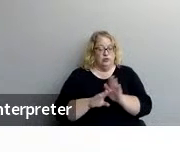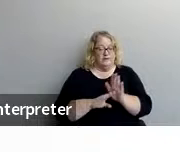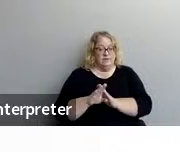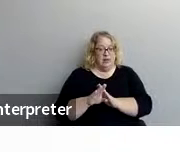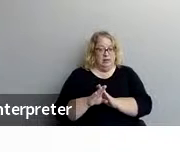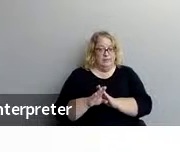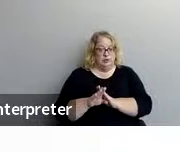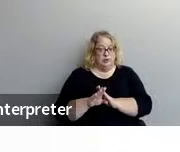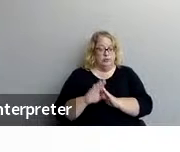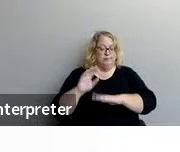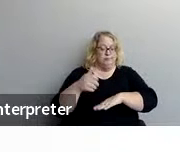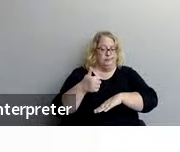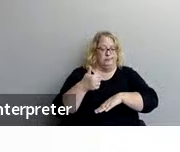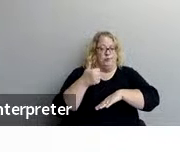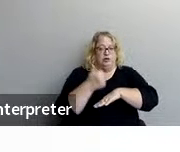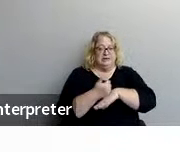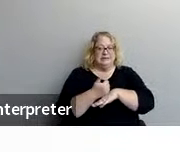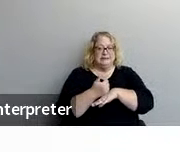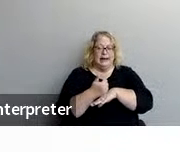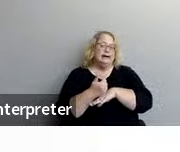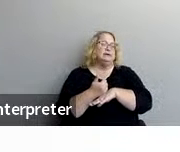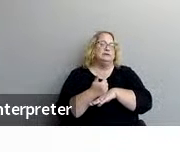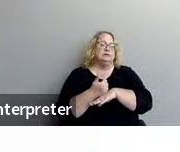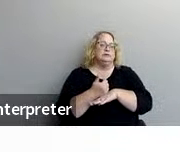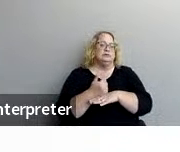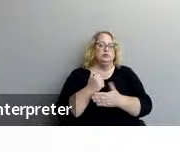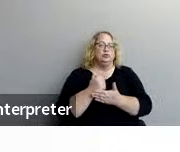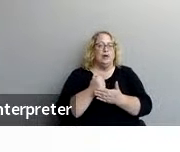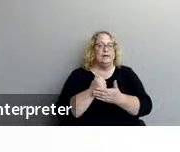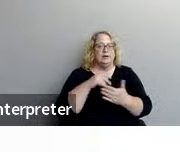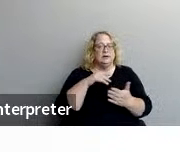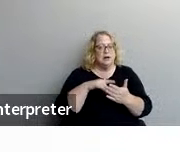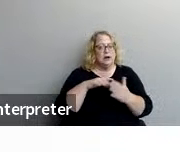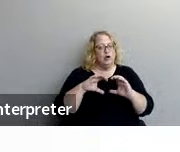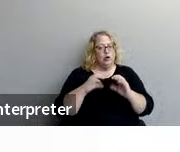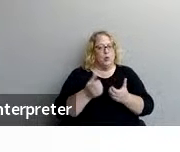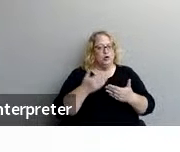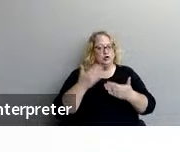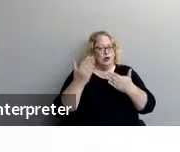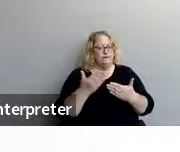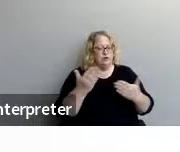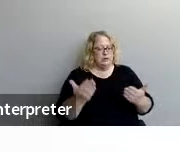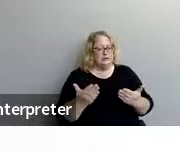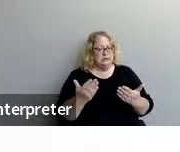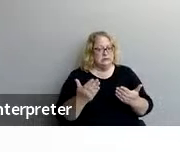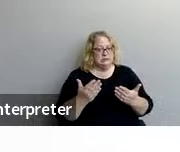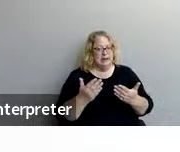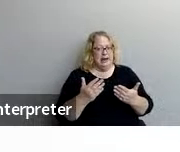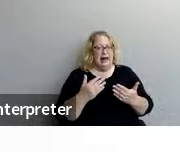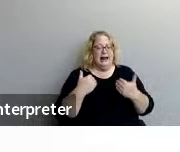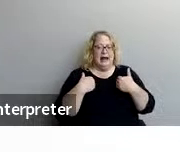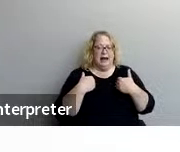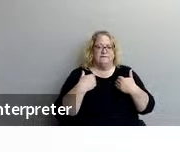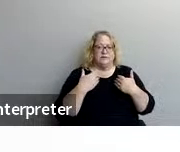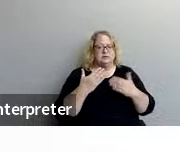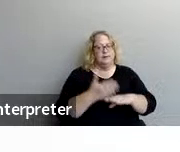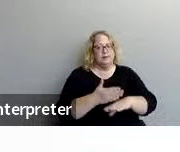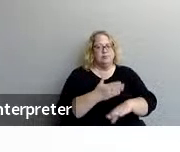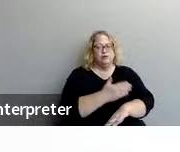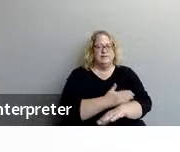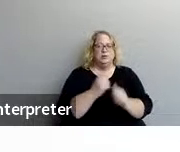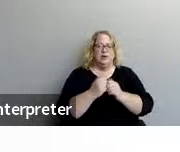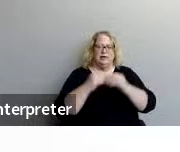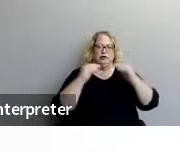report are designed to study our course offerings and hopefully create some improvements in instruction